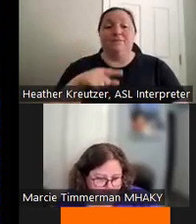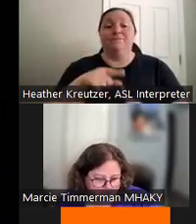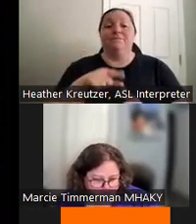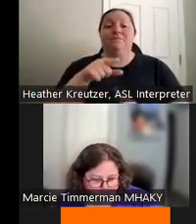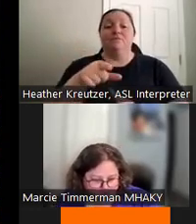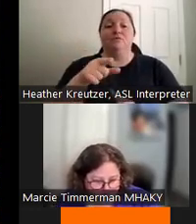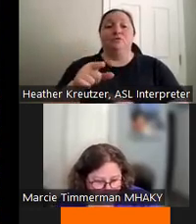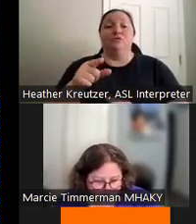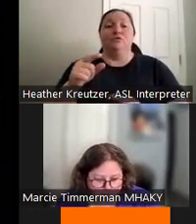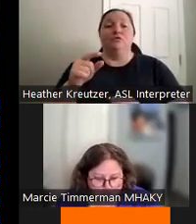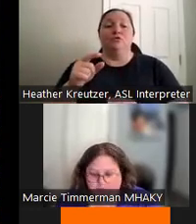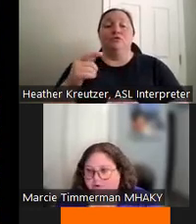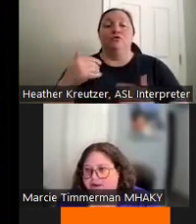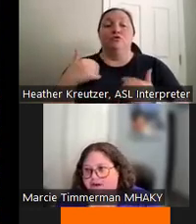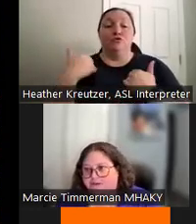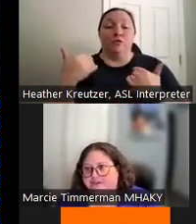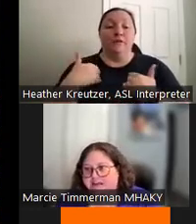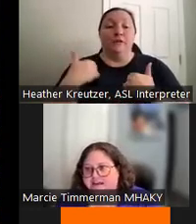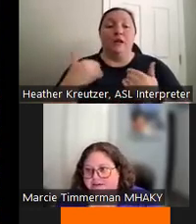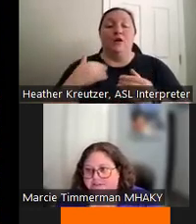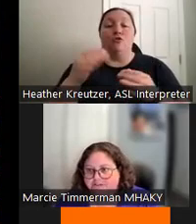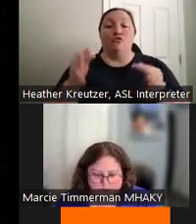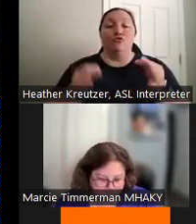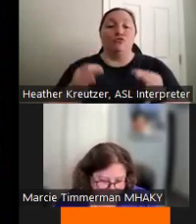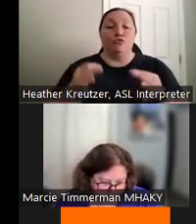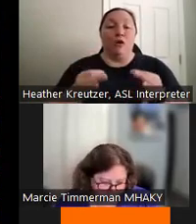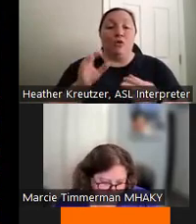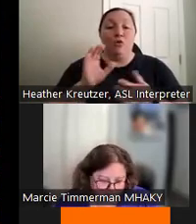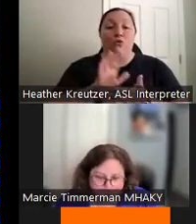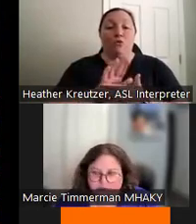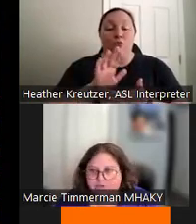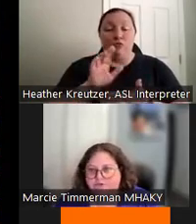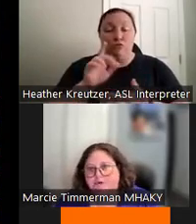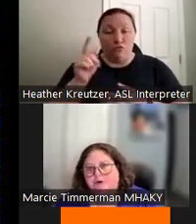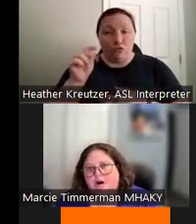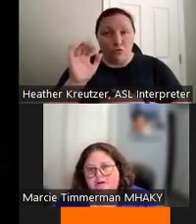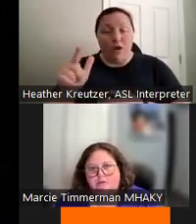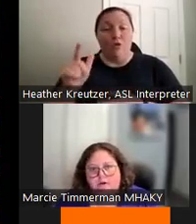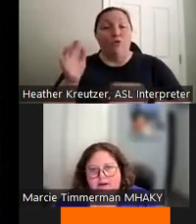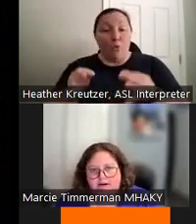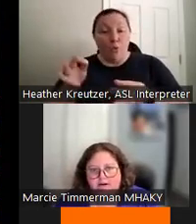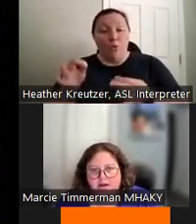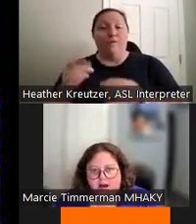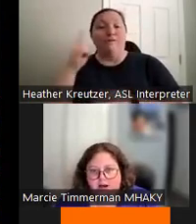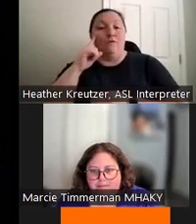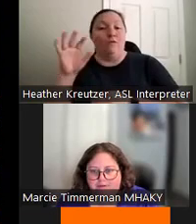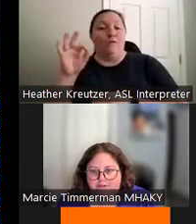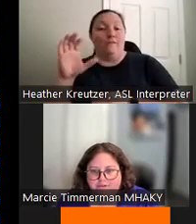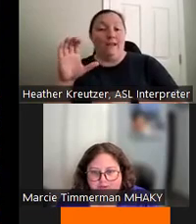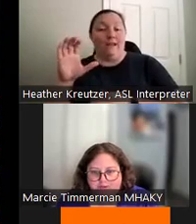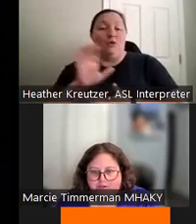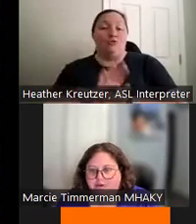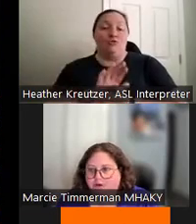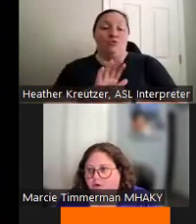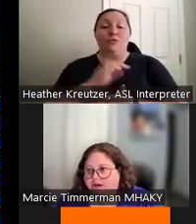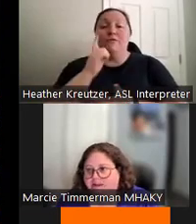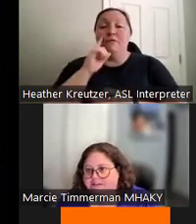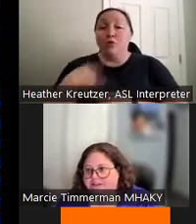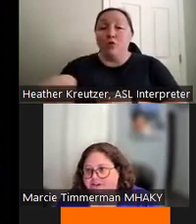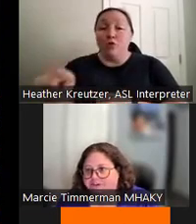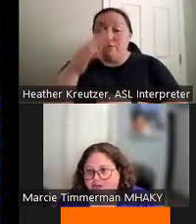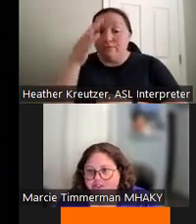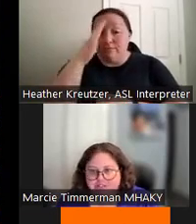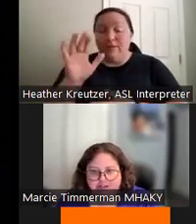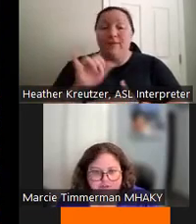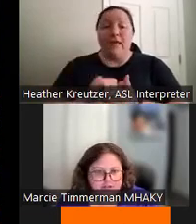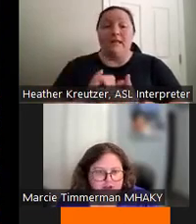is the Juvenile Trial Court Program Coordinator with Fayette County Schools. And for those of you who aren't aware, the Juvenile Treatment Court